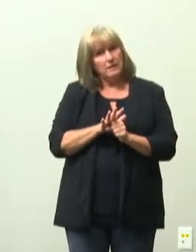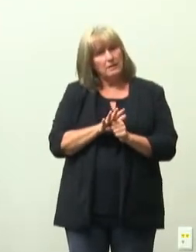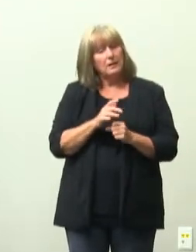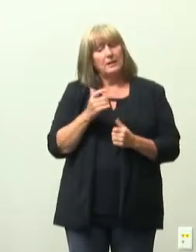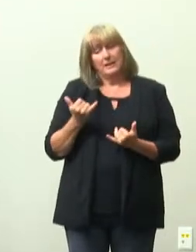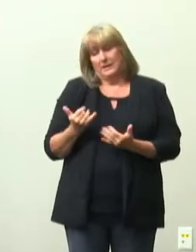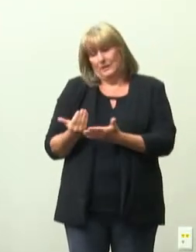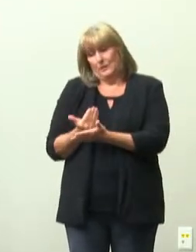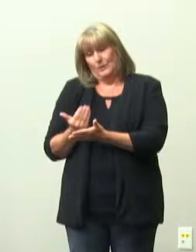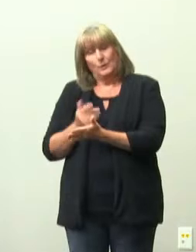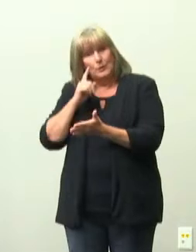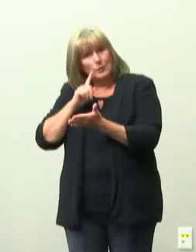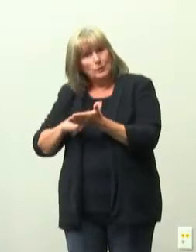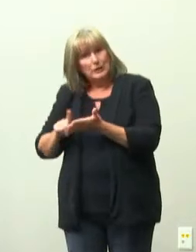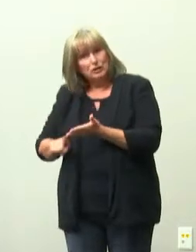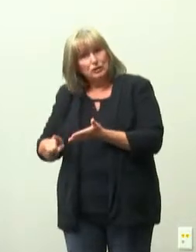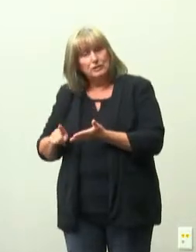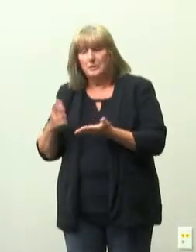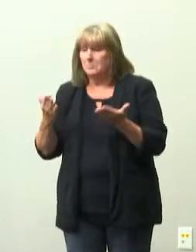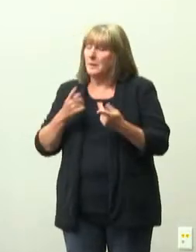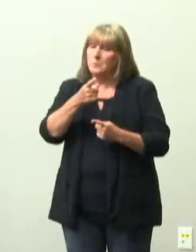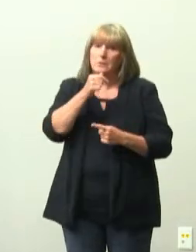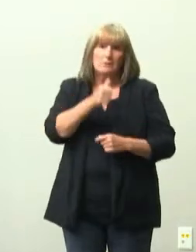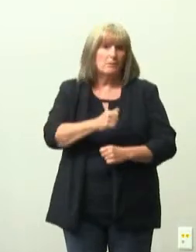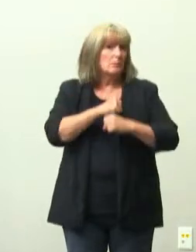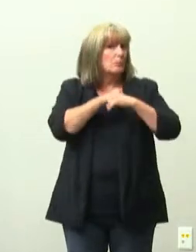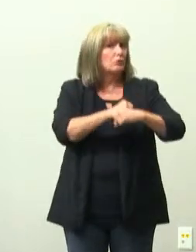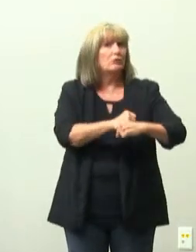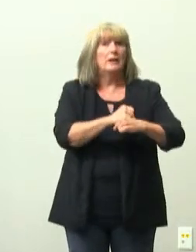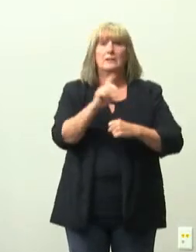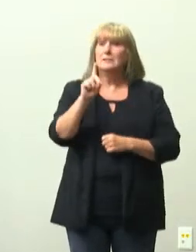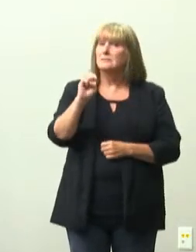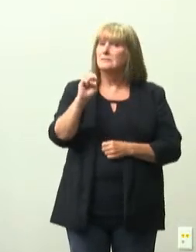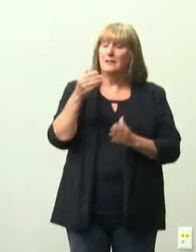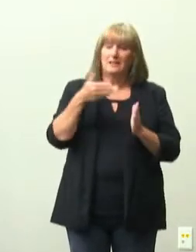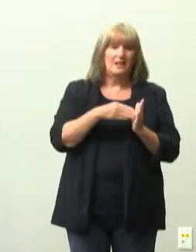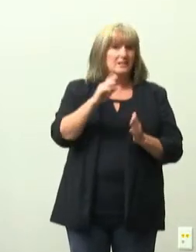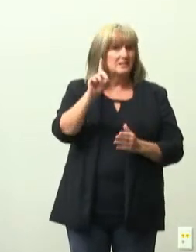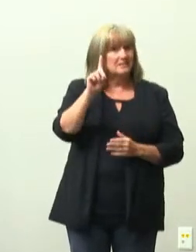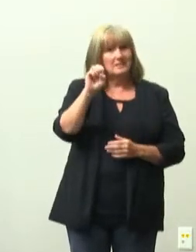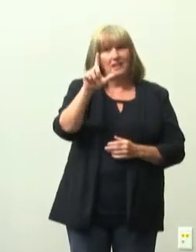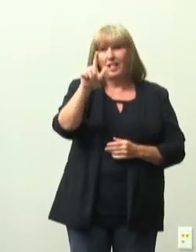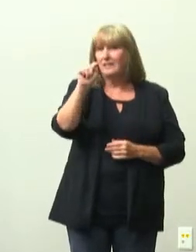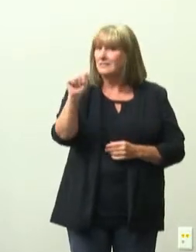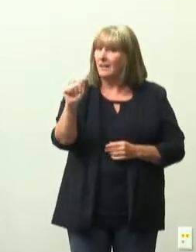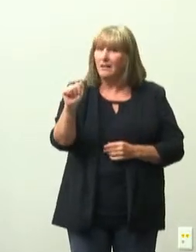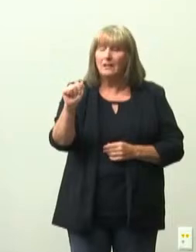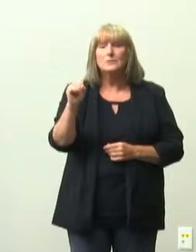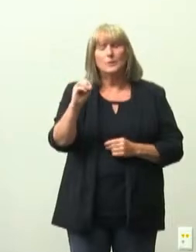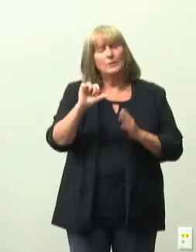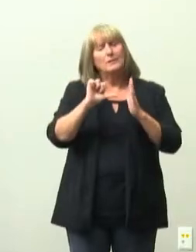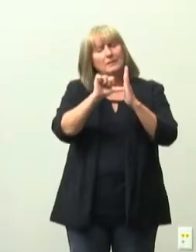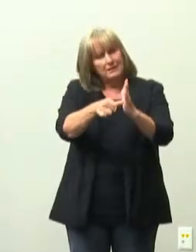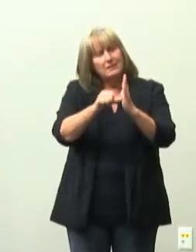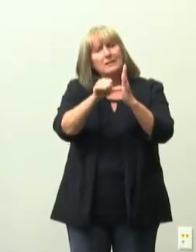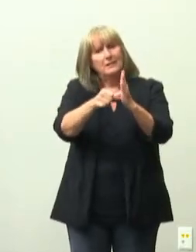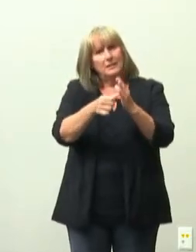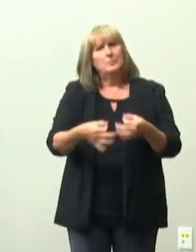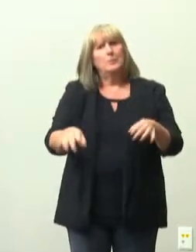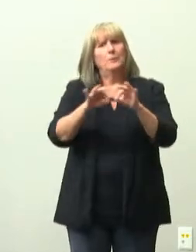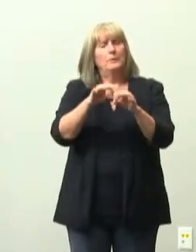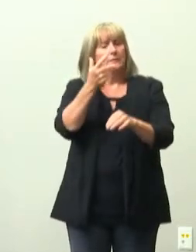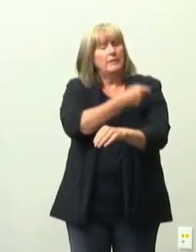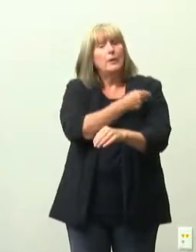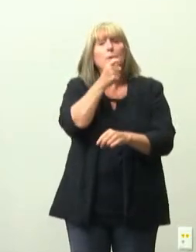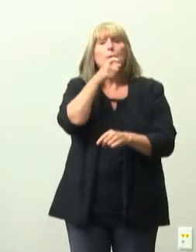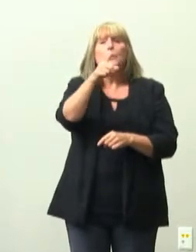latest research shows you may not be protected against the Delta variant. So I also want to stress the importance of vaccination for those